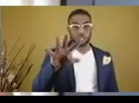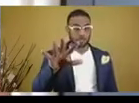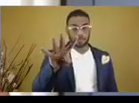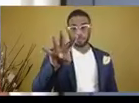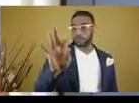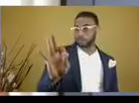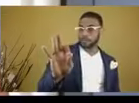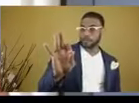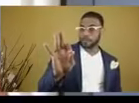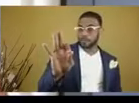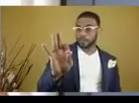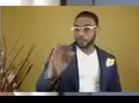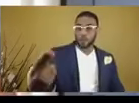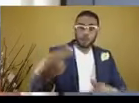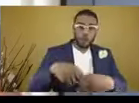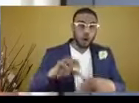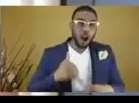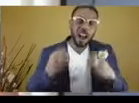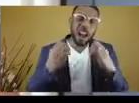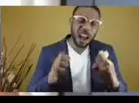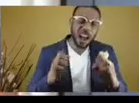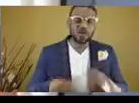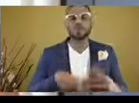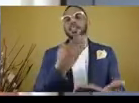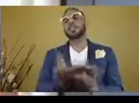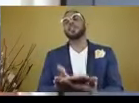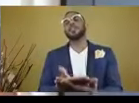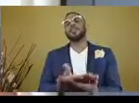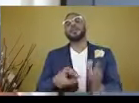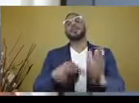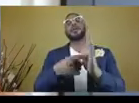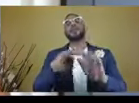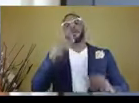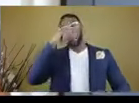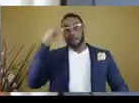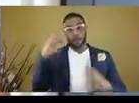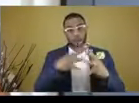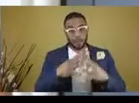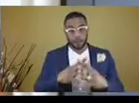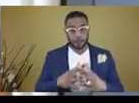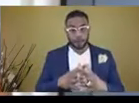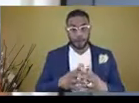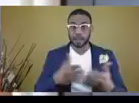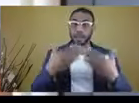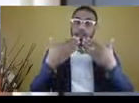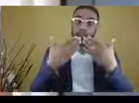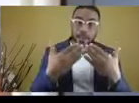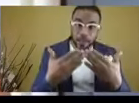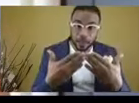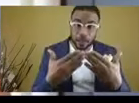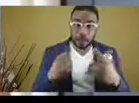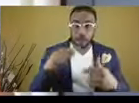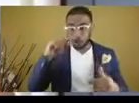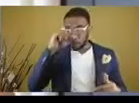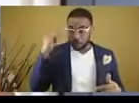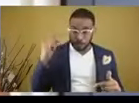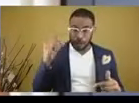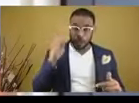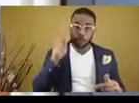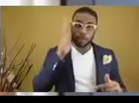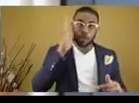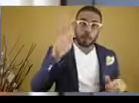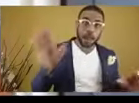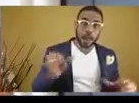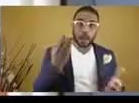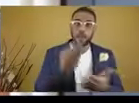510-405-4549 to join our efforts to deliver a mandate from Black America and a thank you to the Black to the Future Action Fund